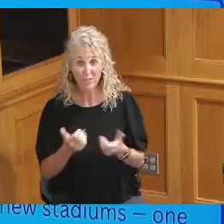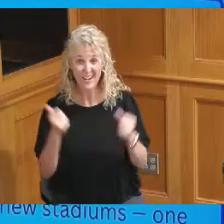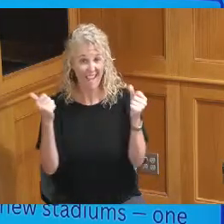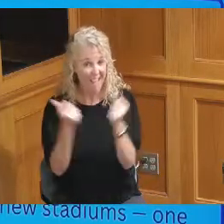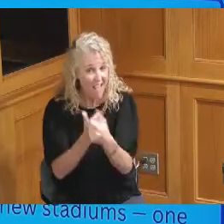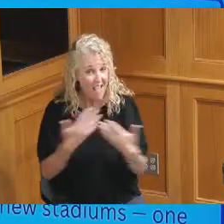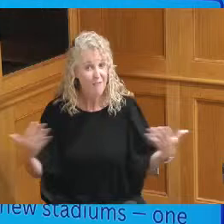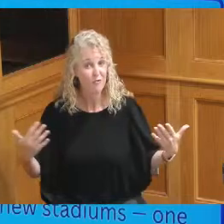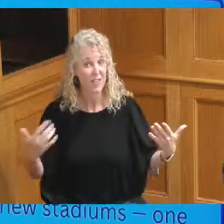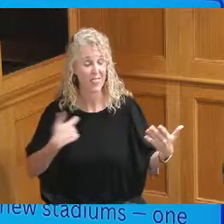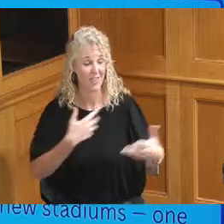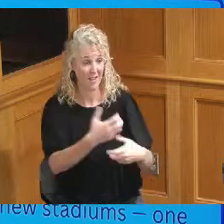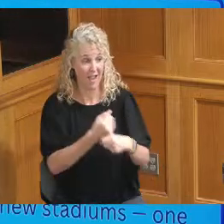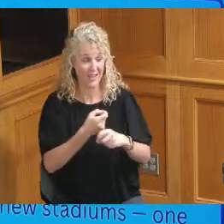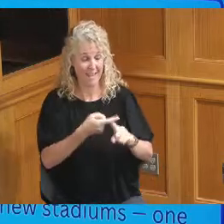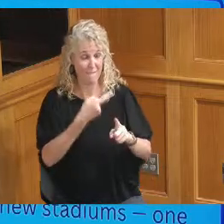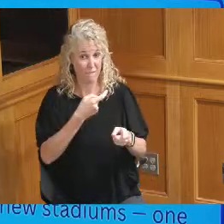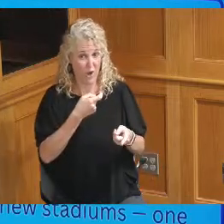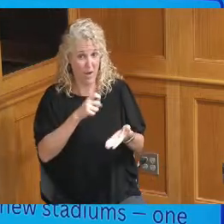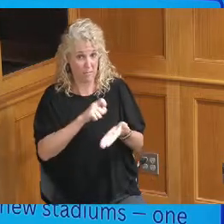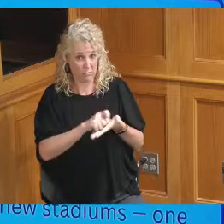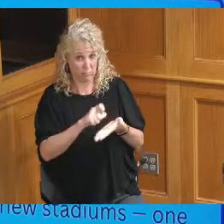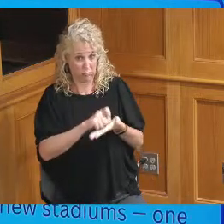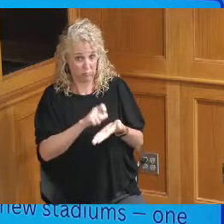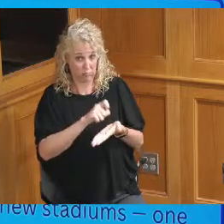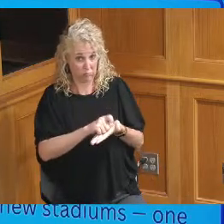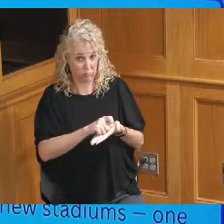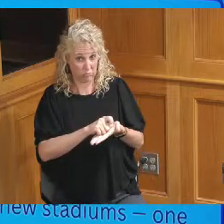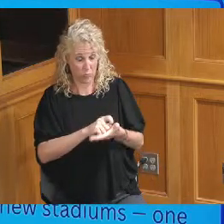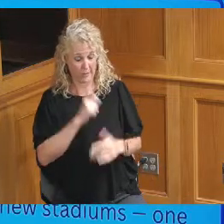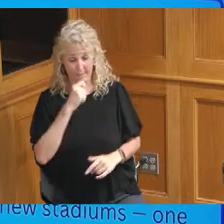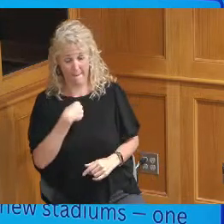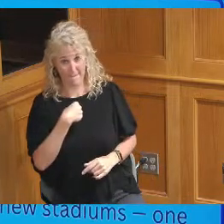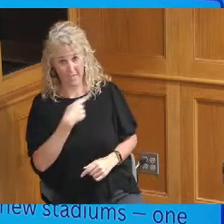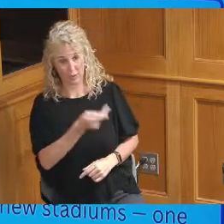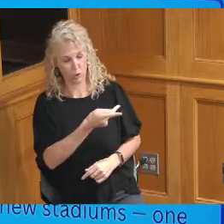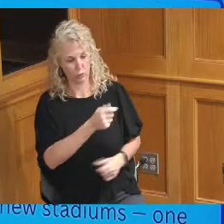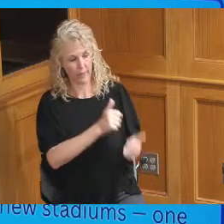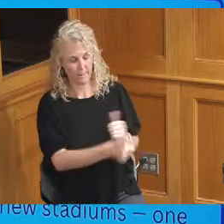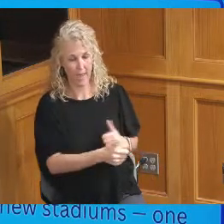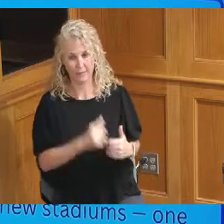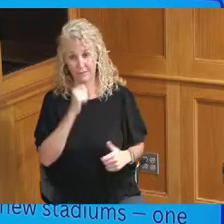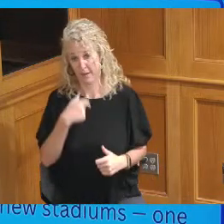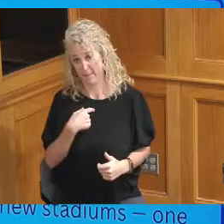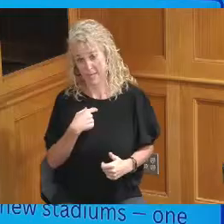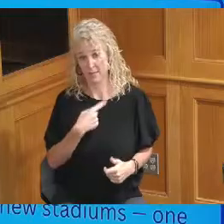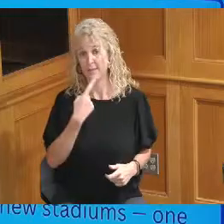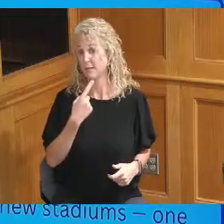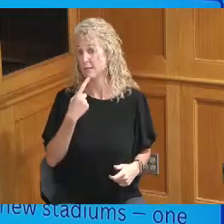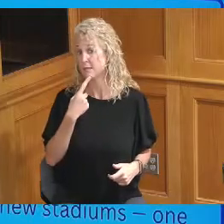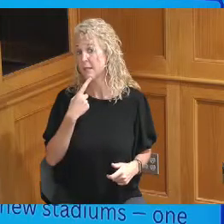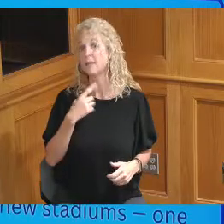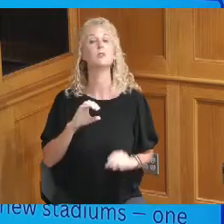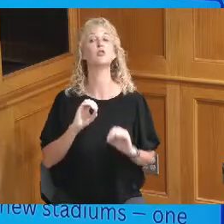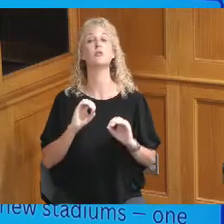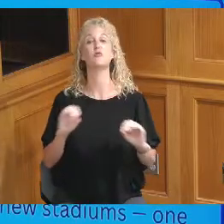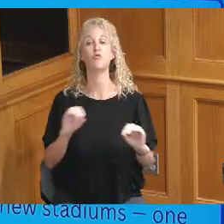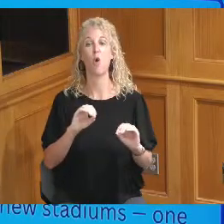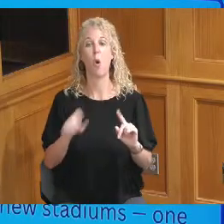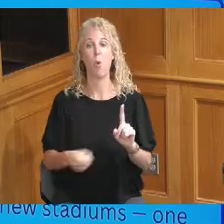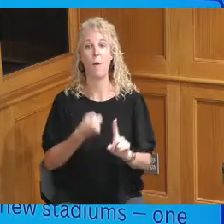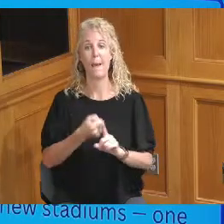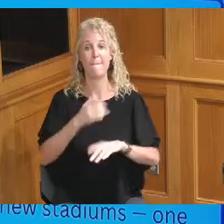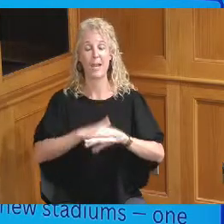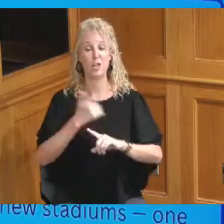I gave you the resolution that we're getting ready to pass, or not me, but they'll be passing. It has on here, no impact on the lease